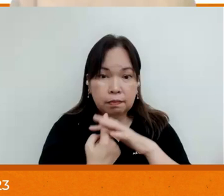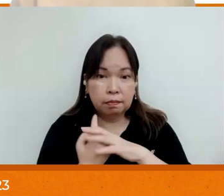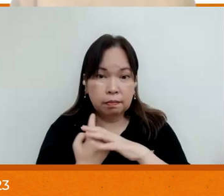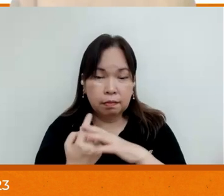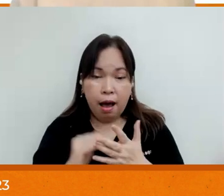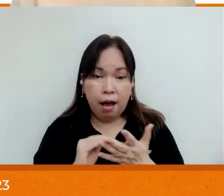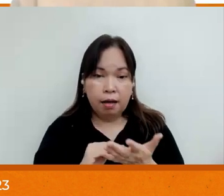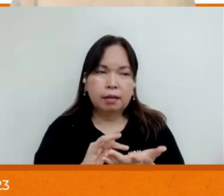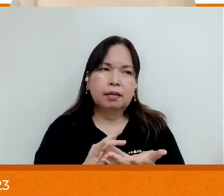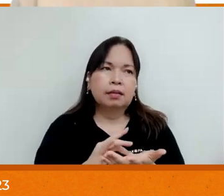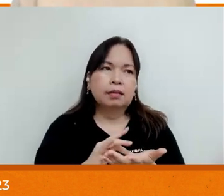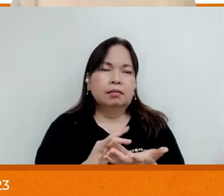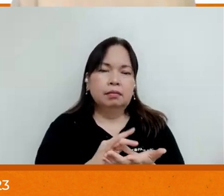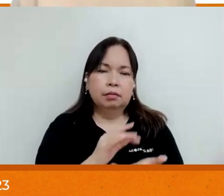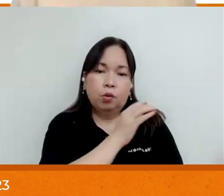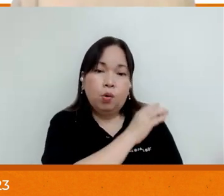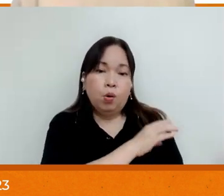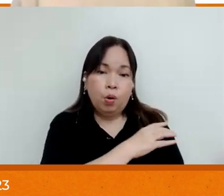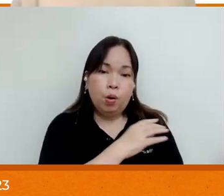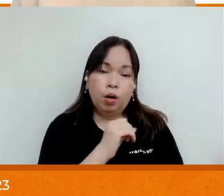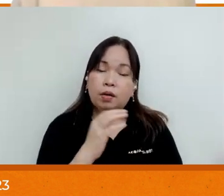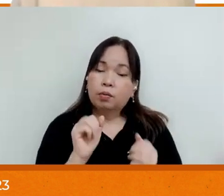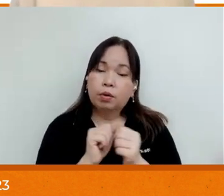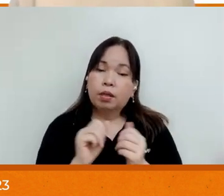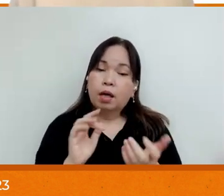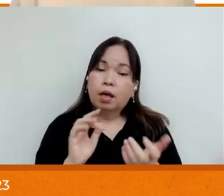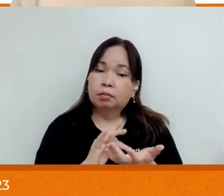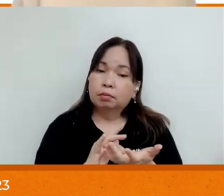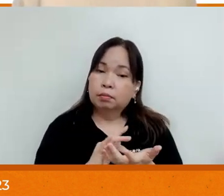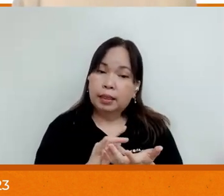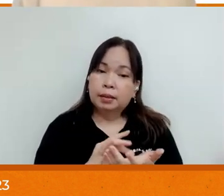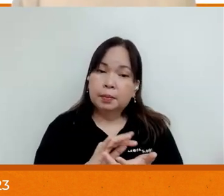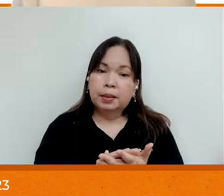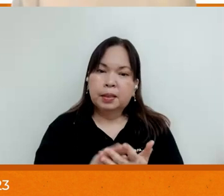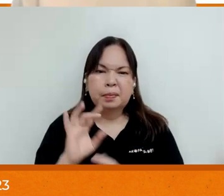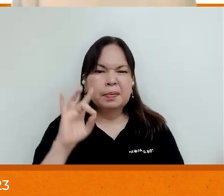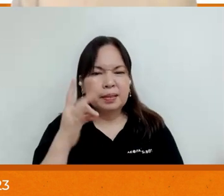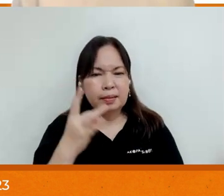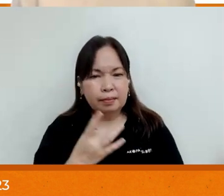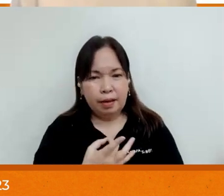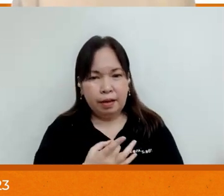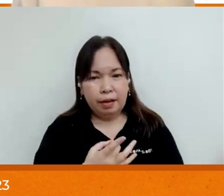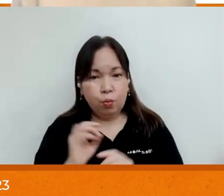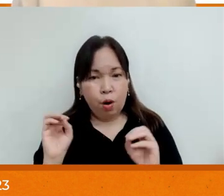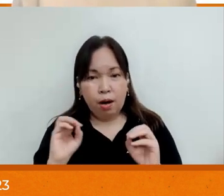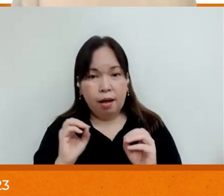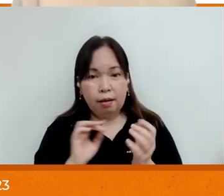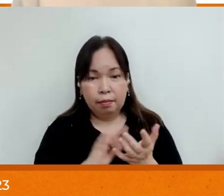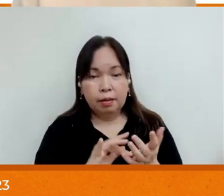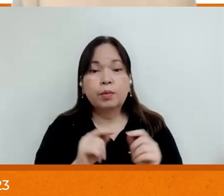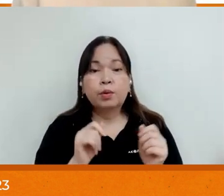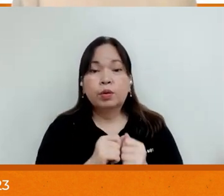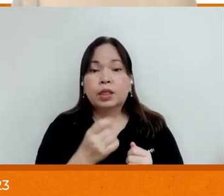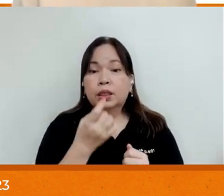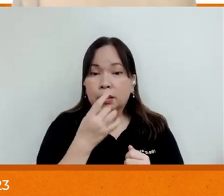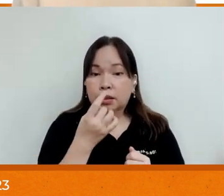yung advice ng psychiatrist is without medication, usually it takes at least 8 months. No? But with medication,